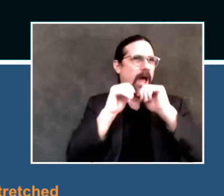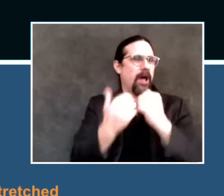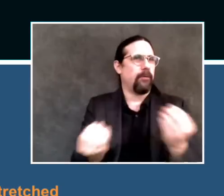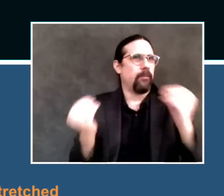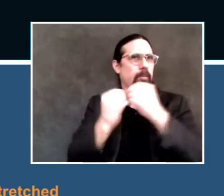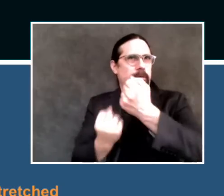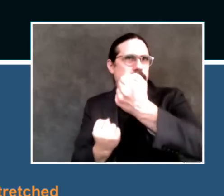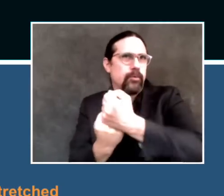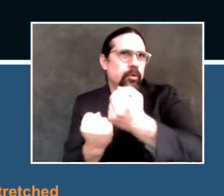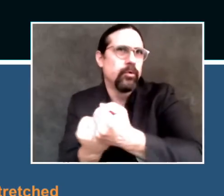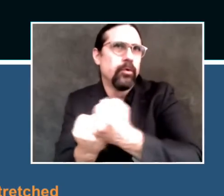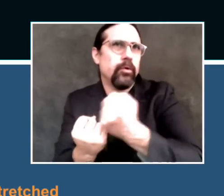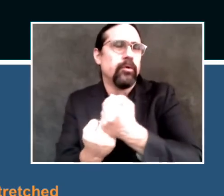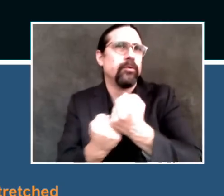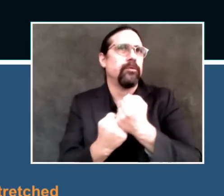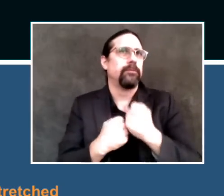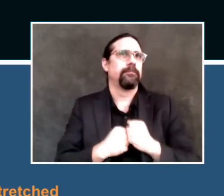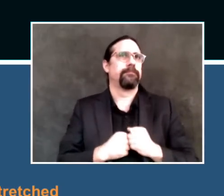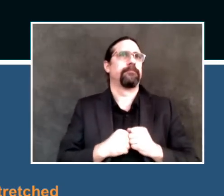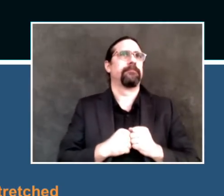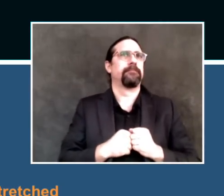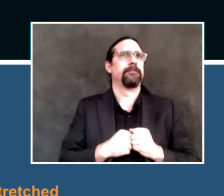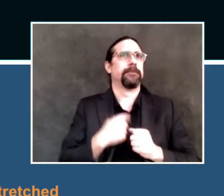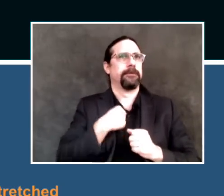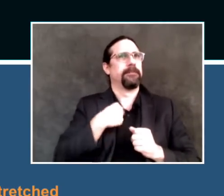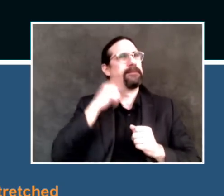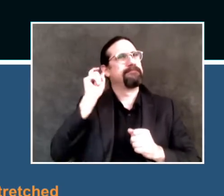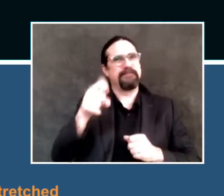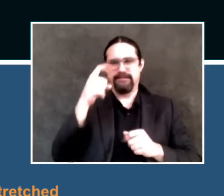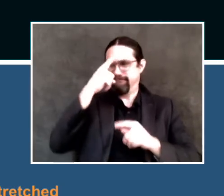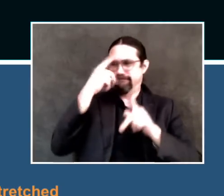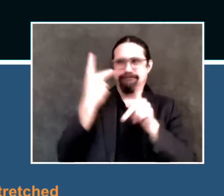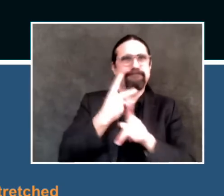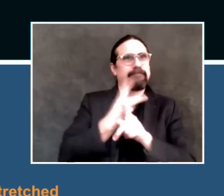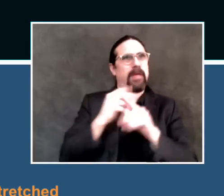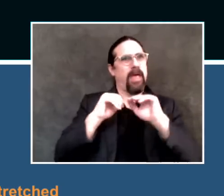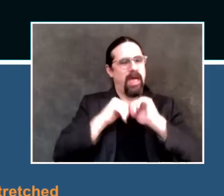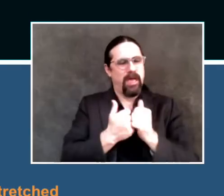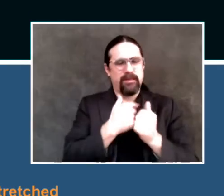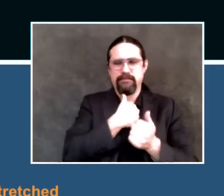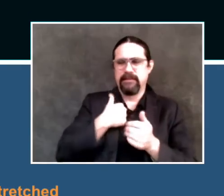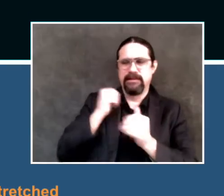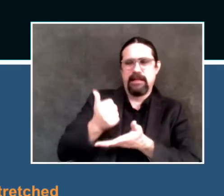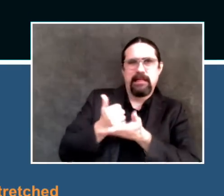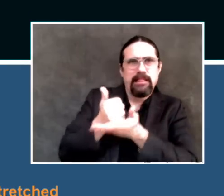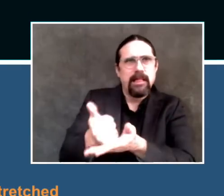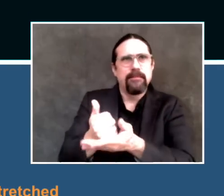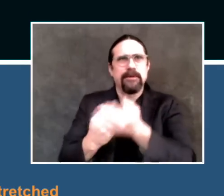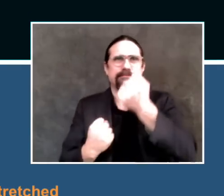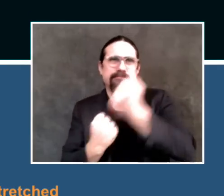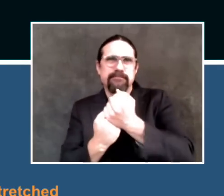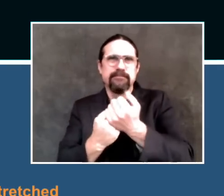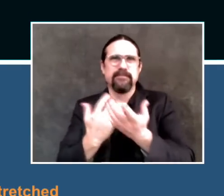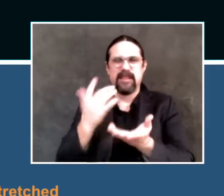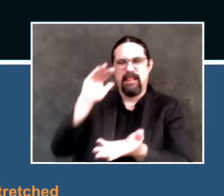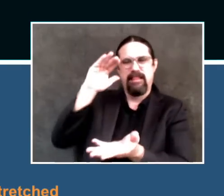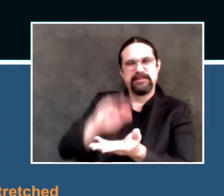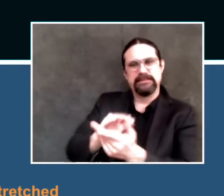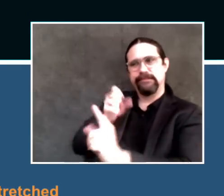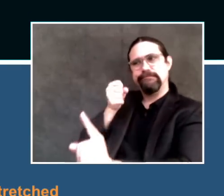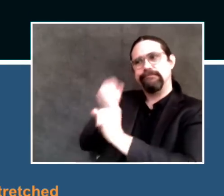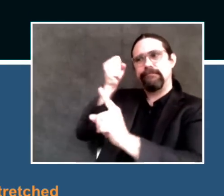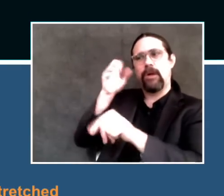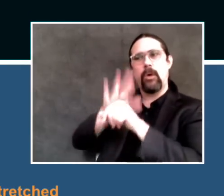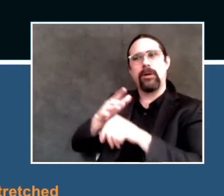to communicate more information to them, get them more support, get them the ability to talk to healthcare professionals more frequently, more in depth, whatever it